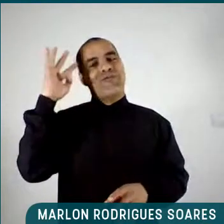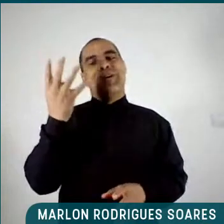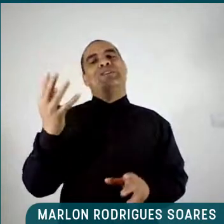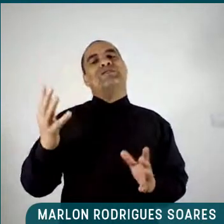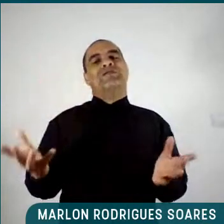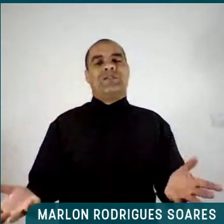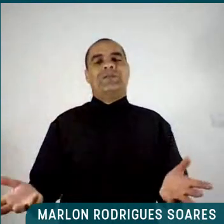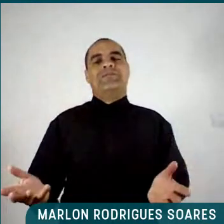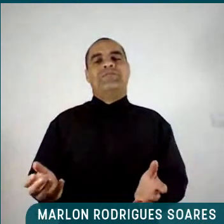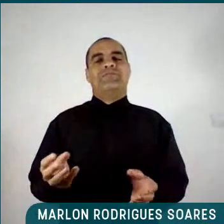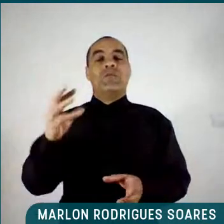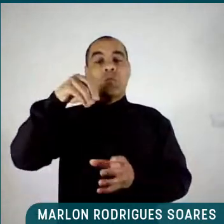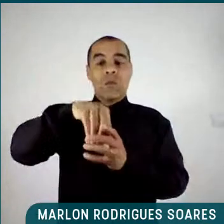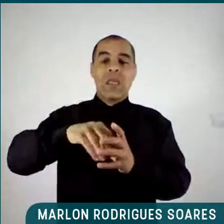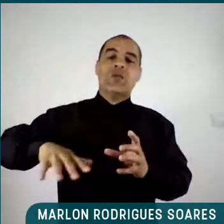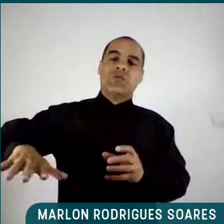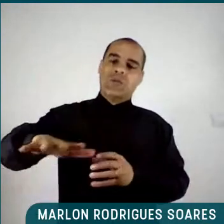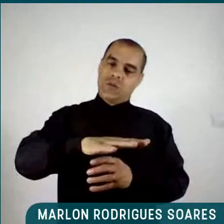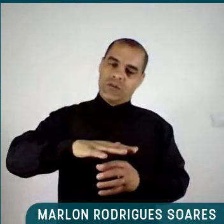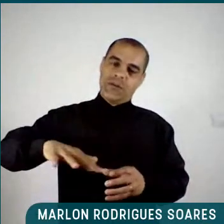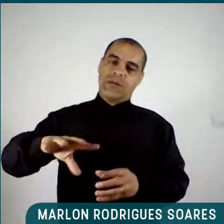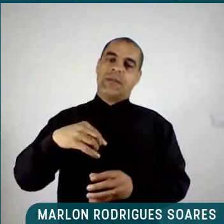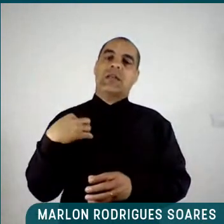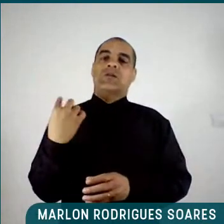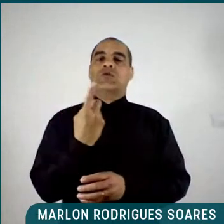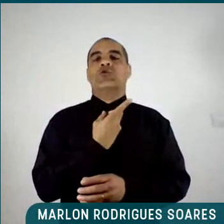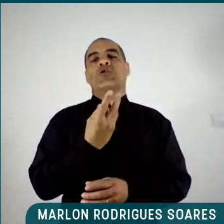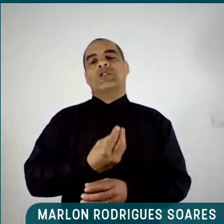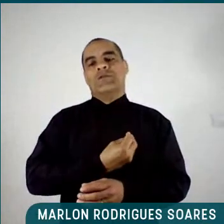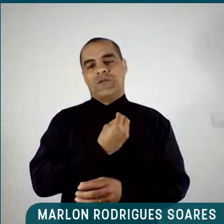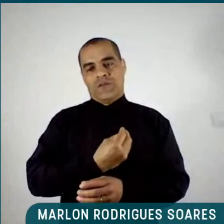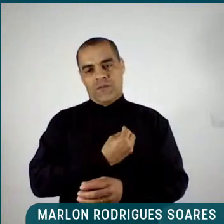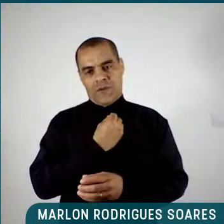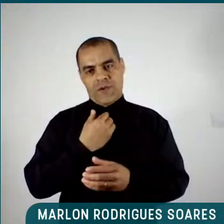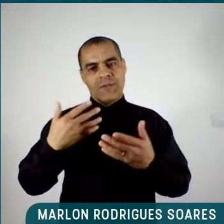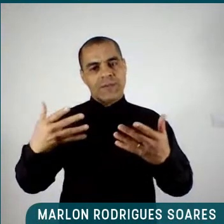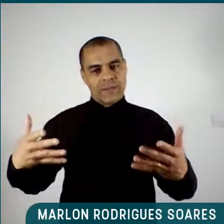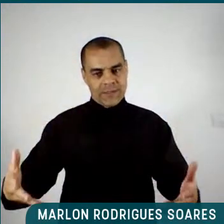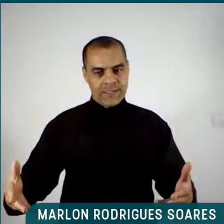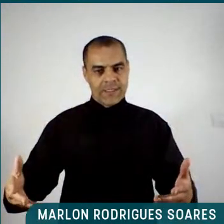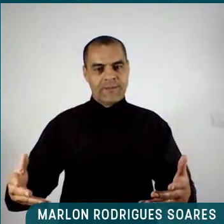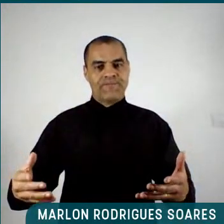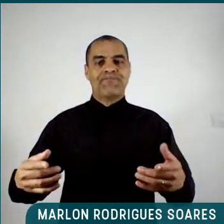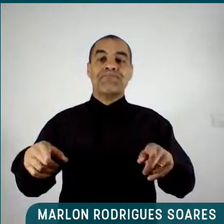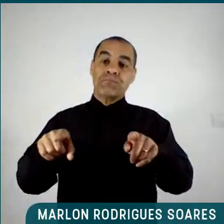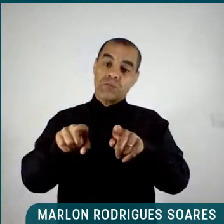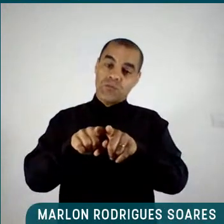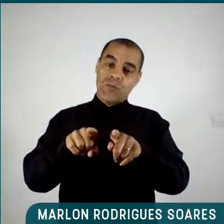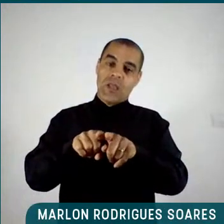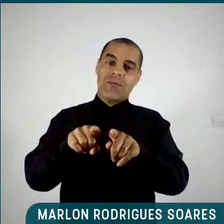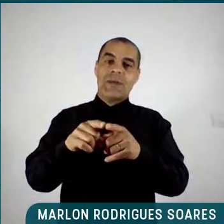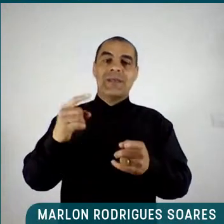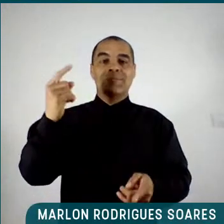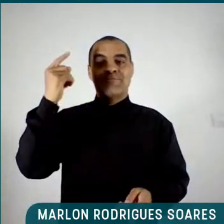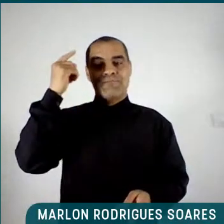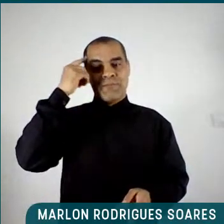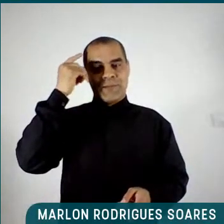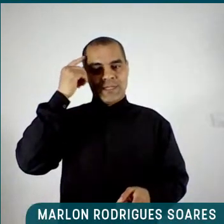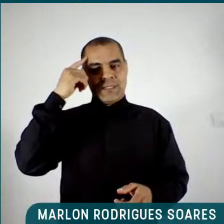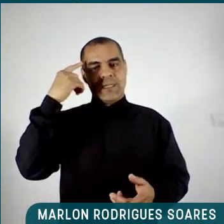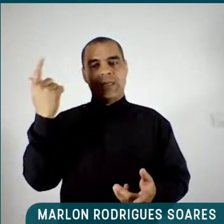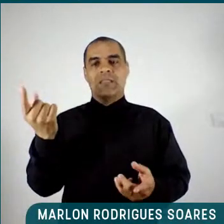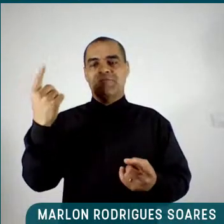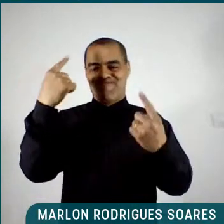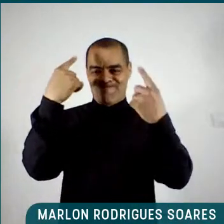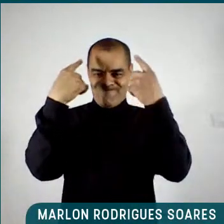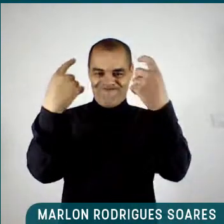alone won't solve this. So if you look all this context in Brazil, we have to think